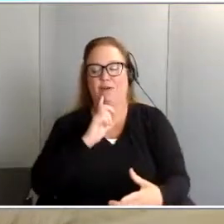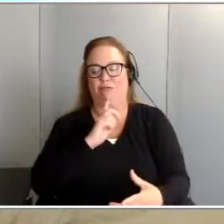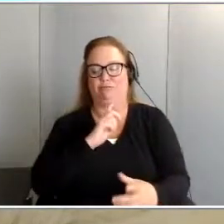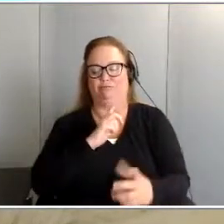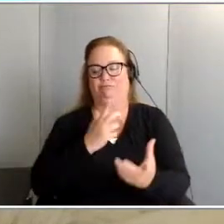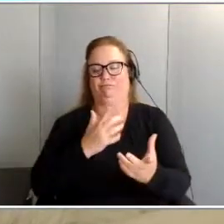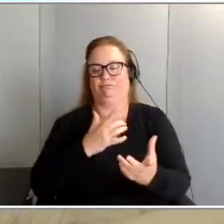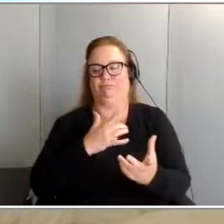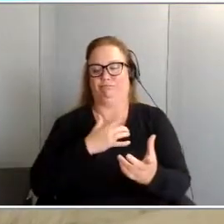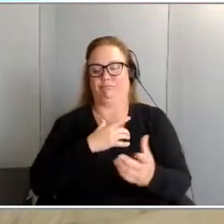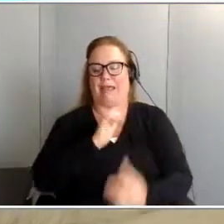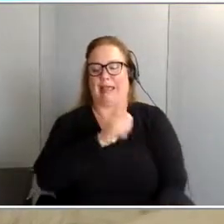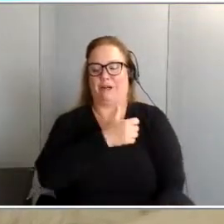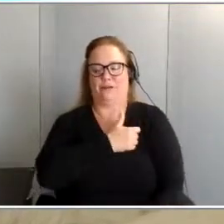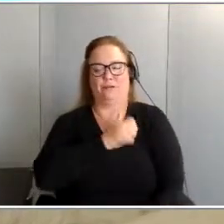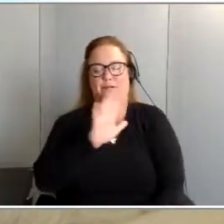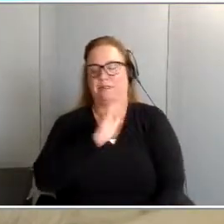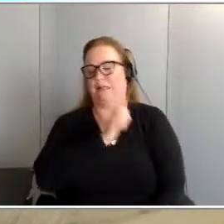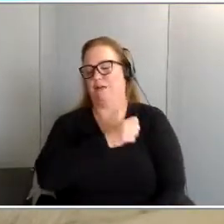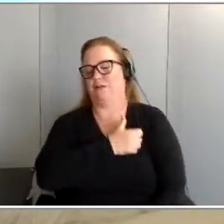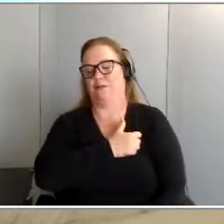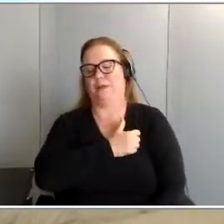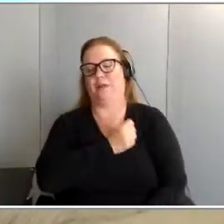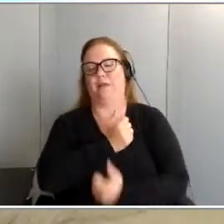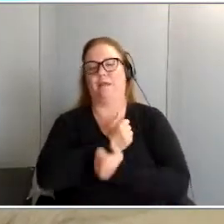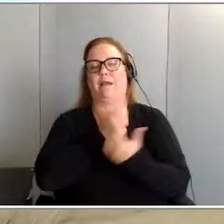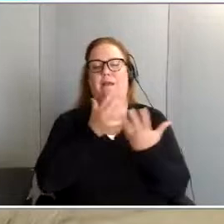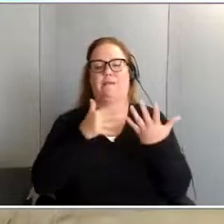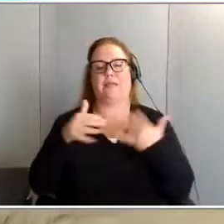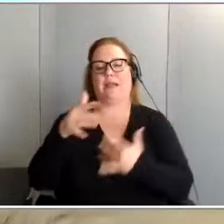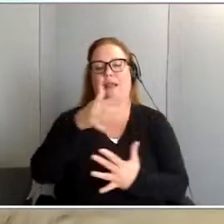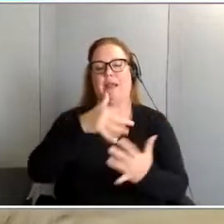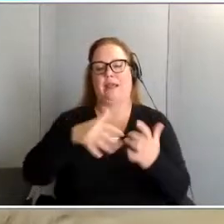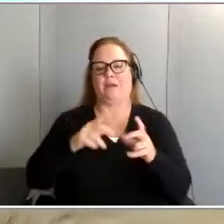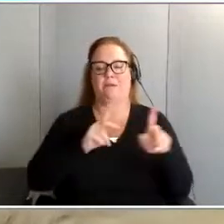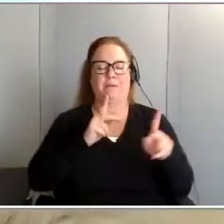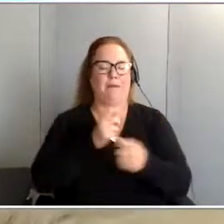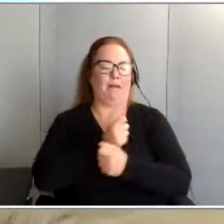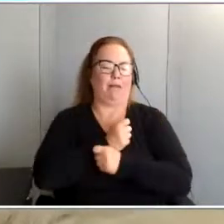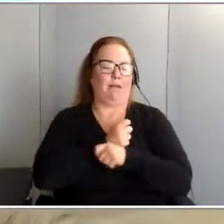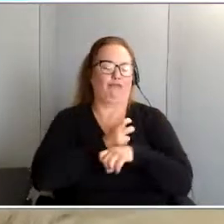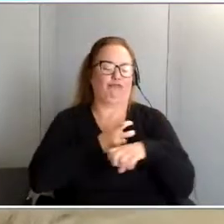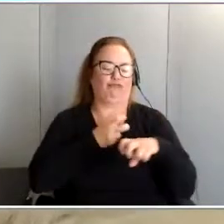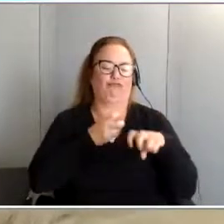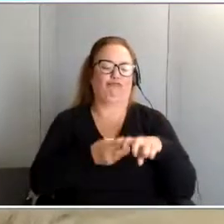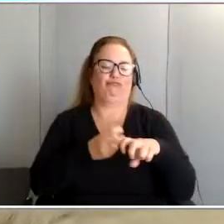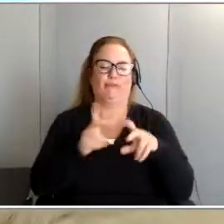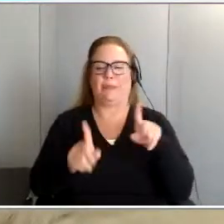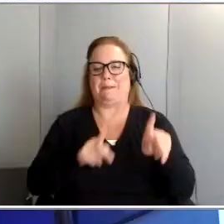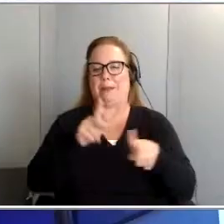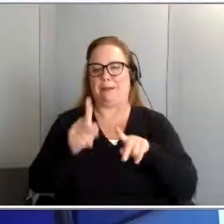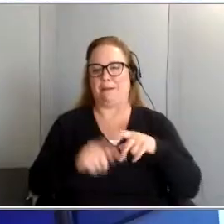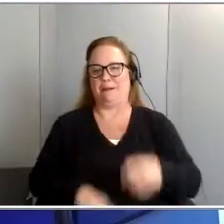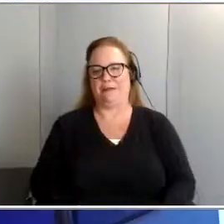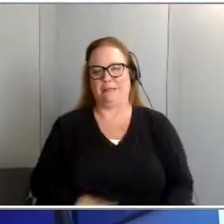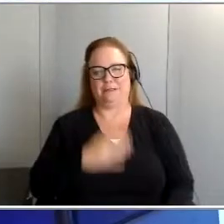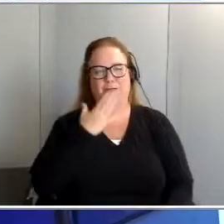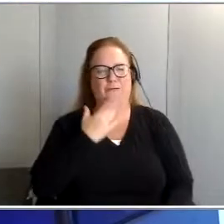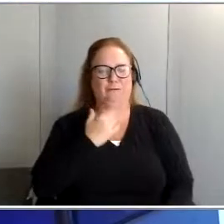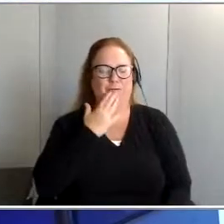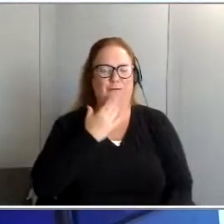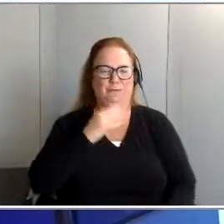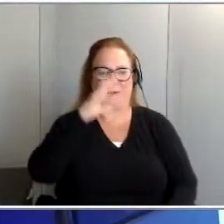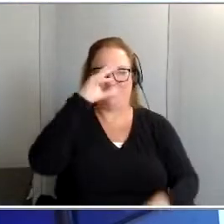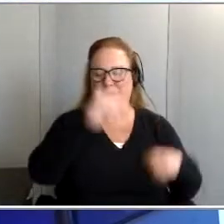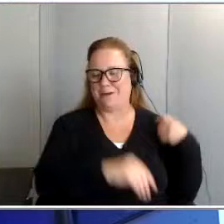got a lovely temperament. He loves hanging out with people. He loves snuggling. And he's just very sweet. He really is. I know. He's just pretty